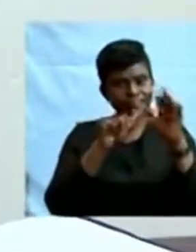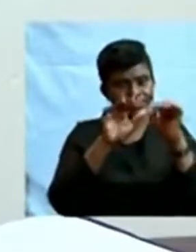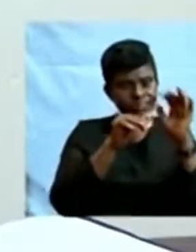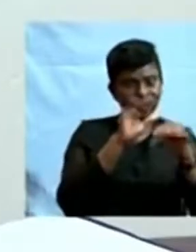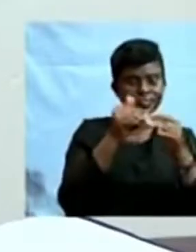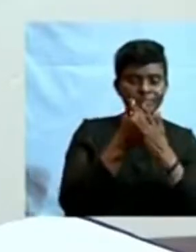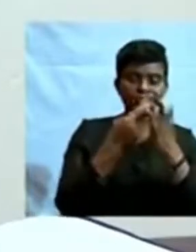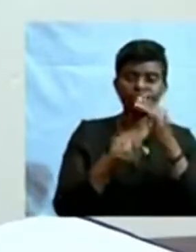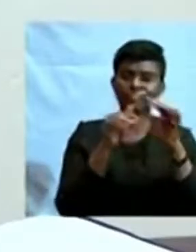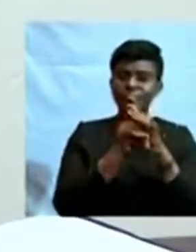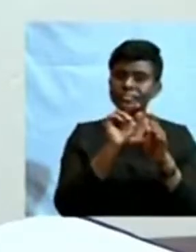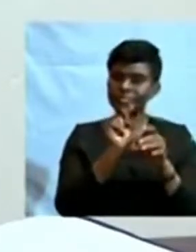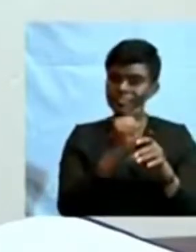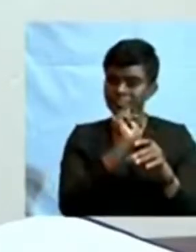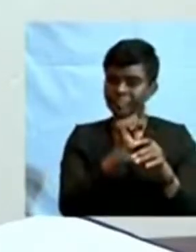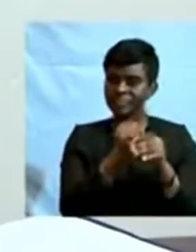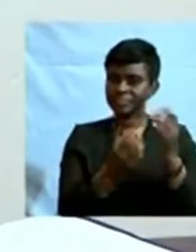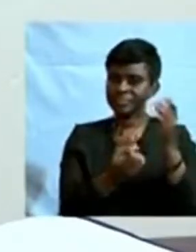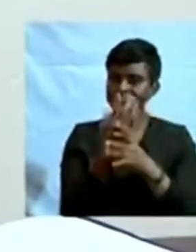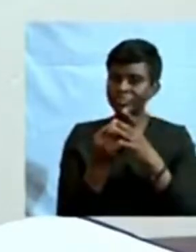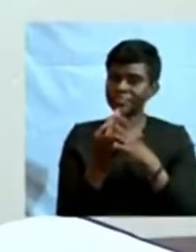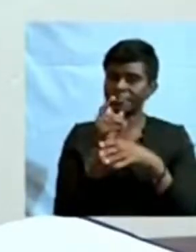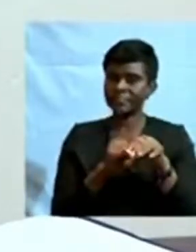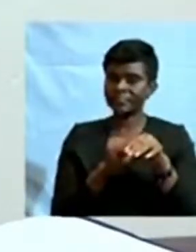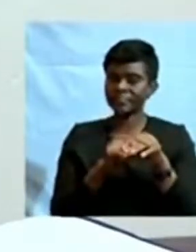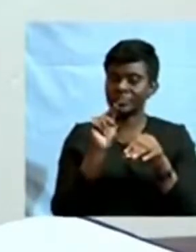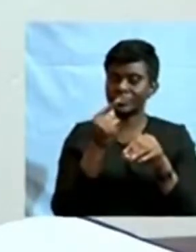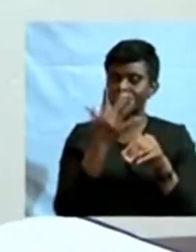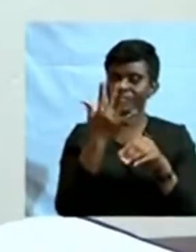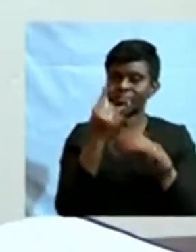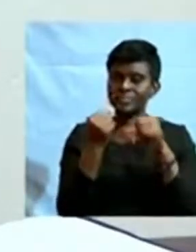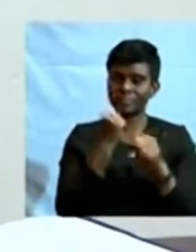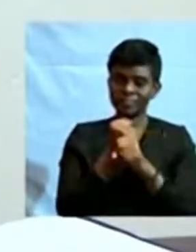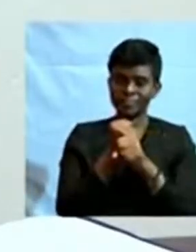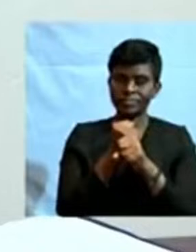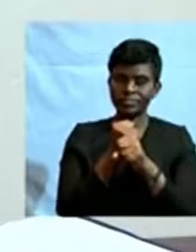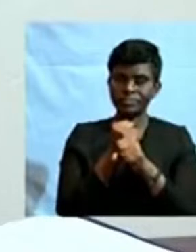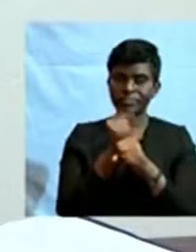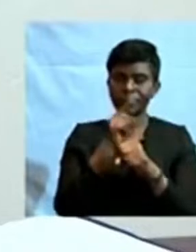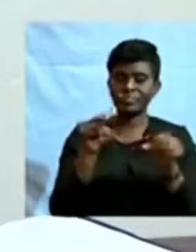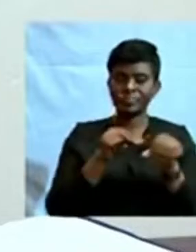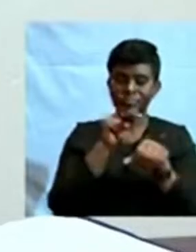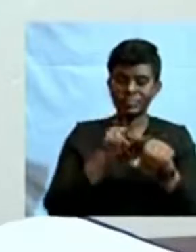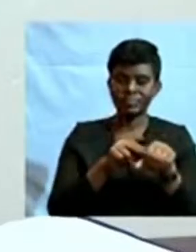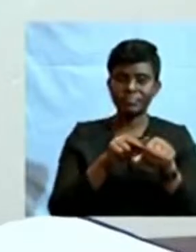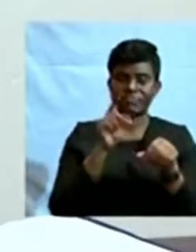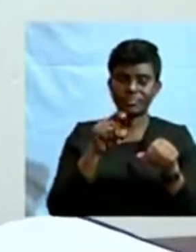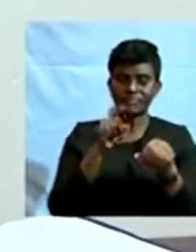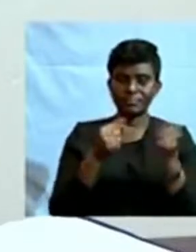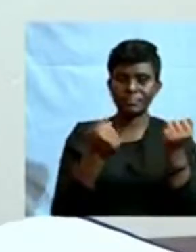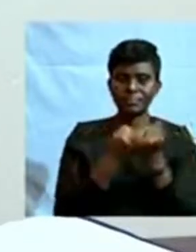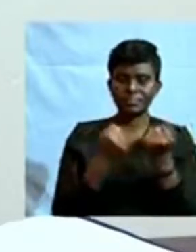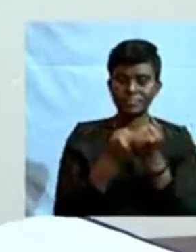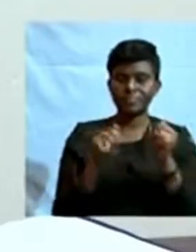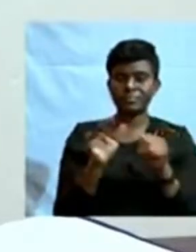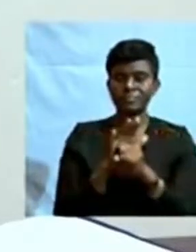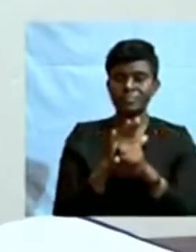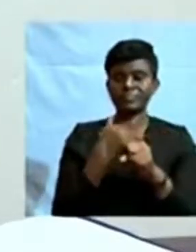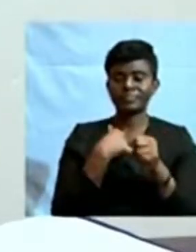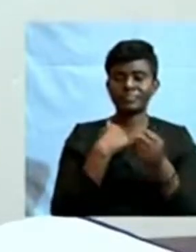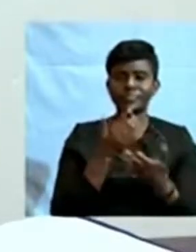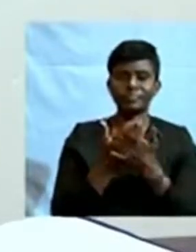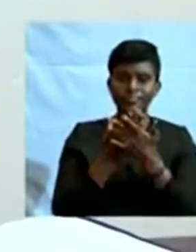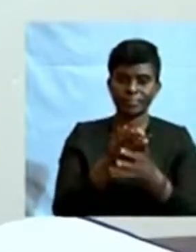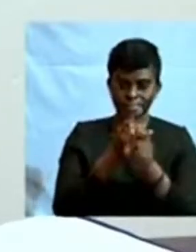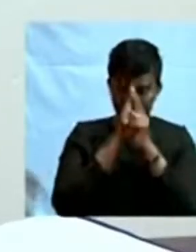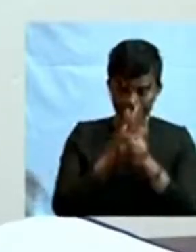everyone in this first growth stage, which is the first 5 years, that the national carrier needs to be supported. I submit,